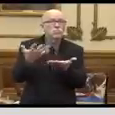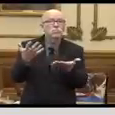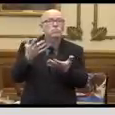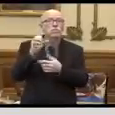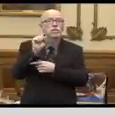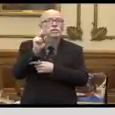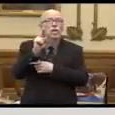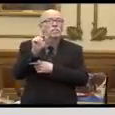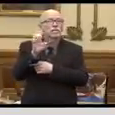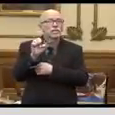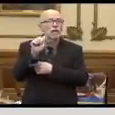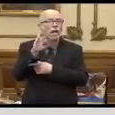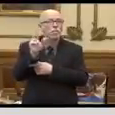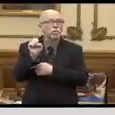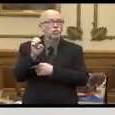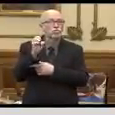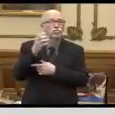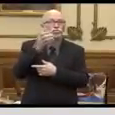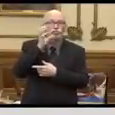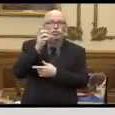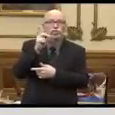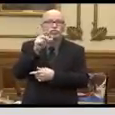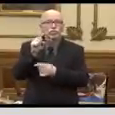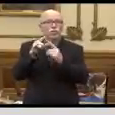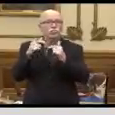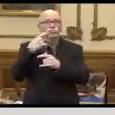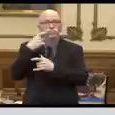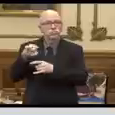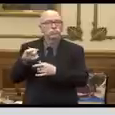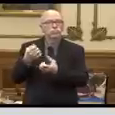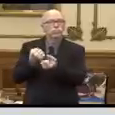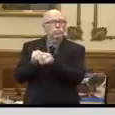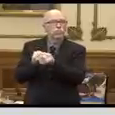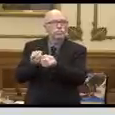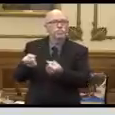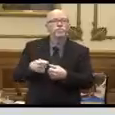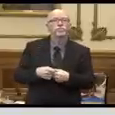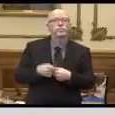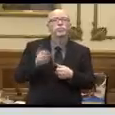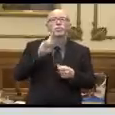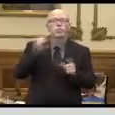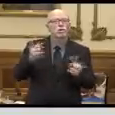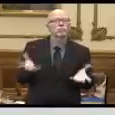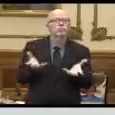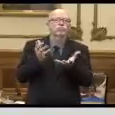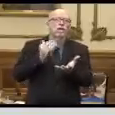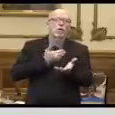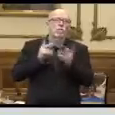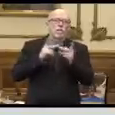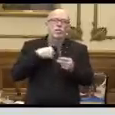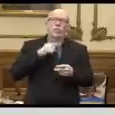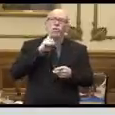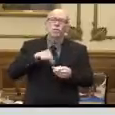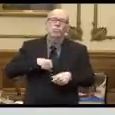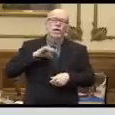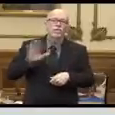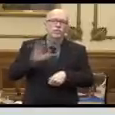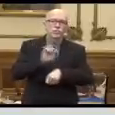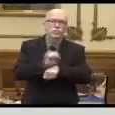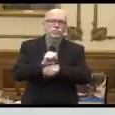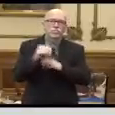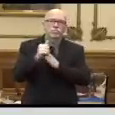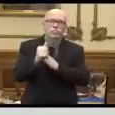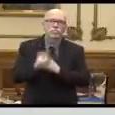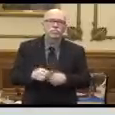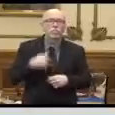disorder. These dedicated providers lift up Hoosiers in crisis, and I am incredibly grateful for their partnership. We also